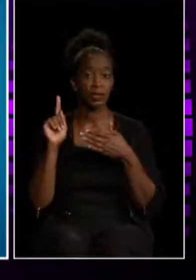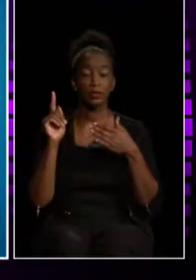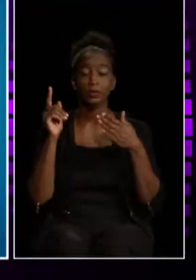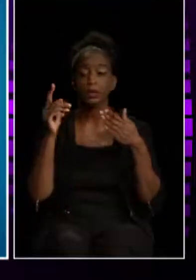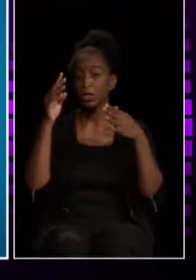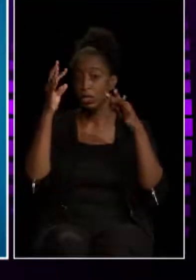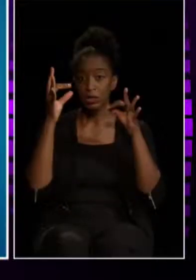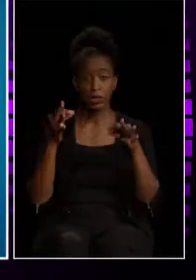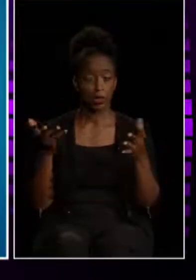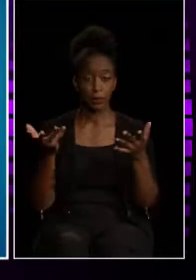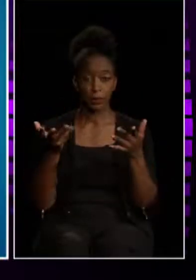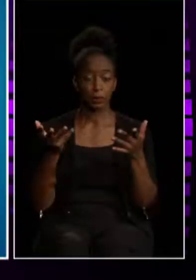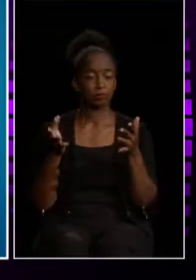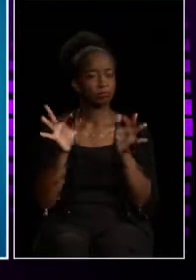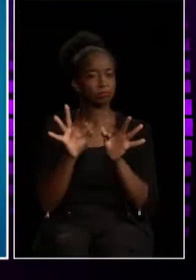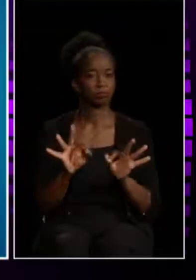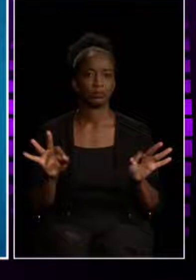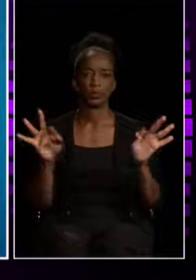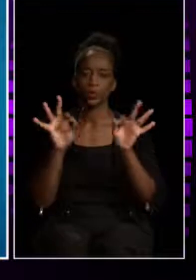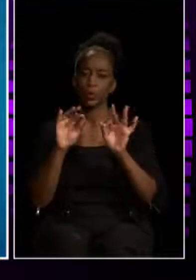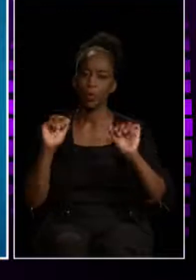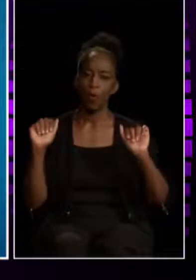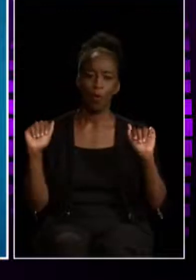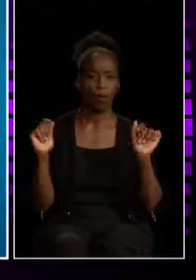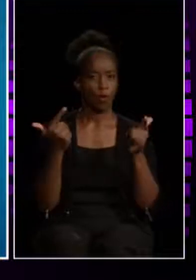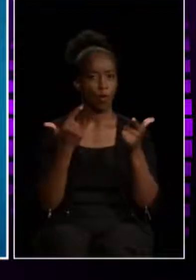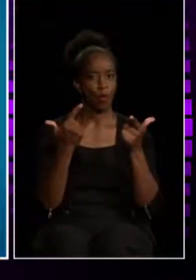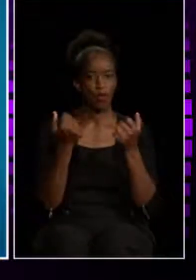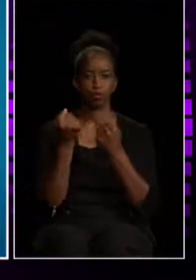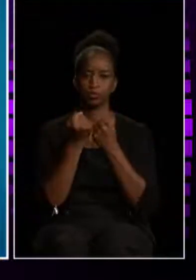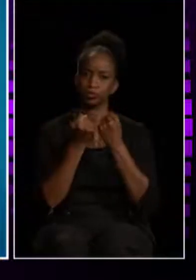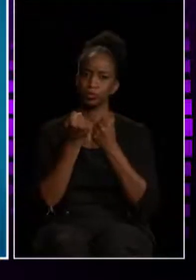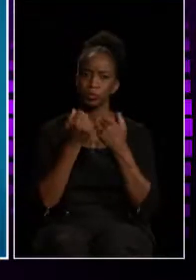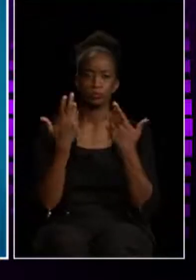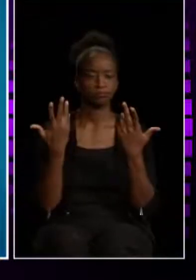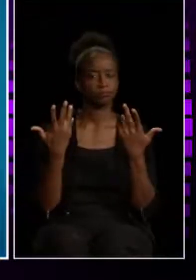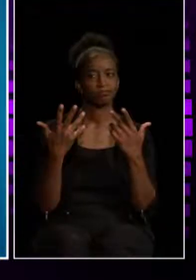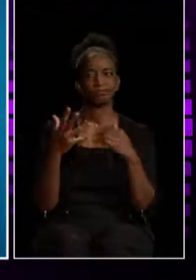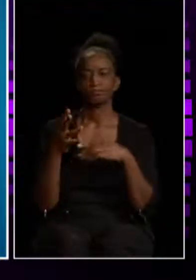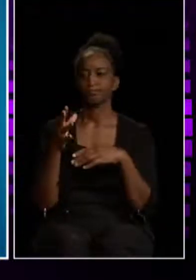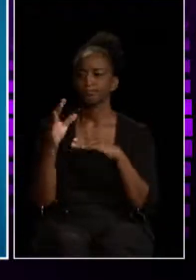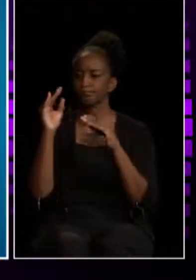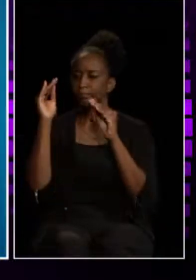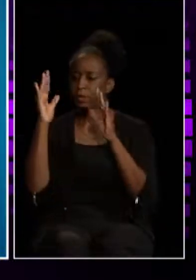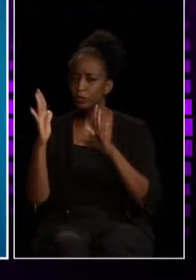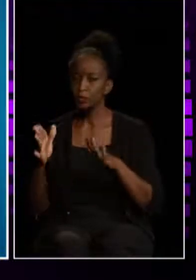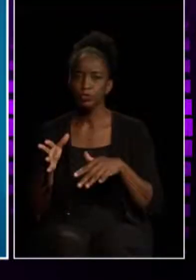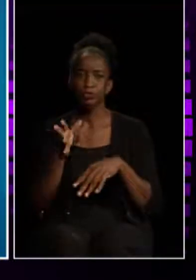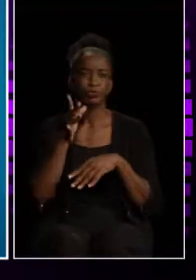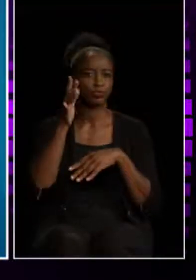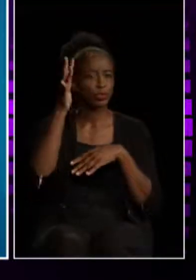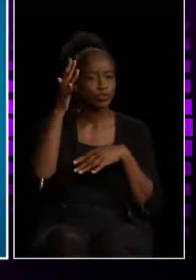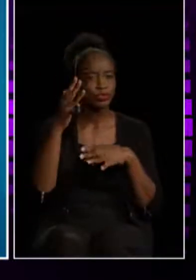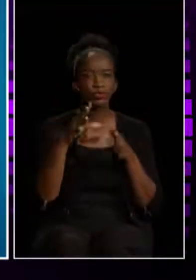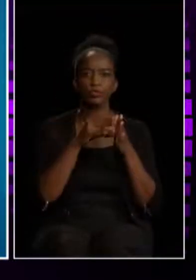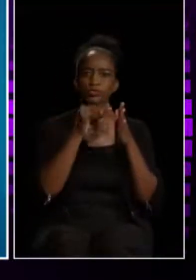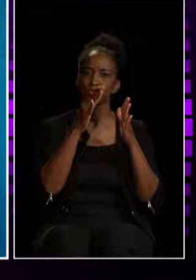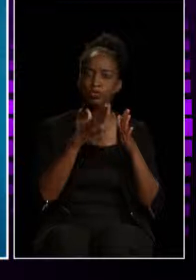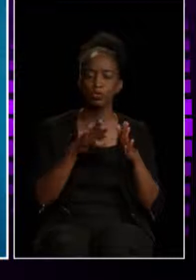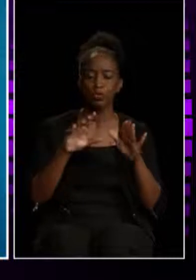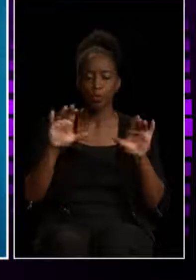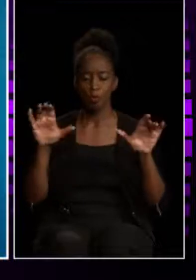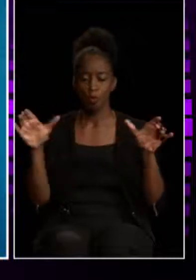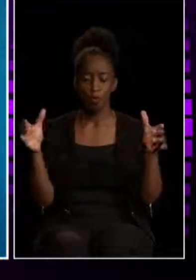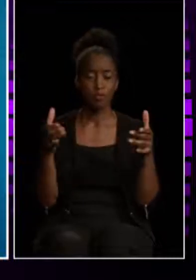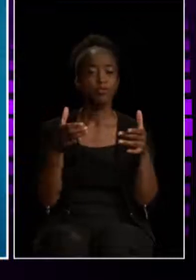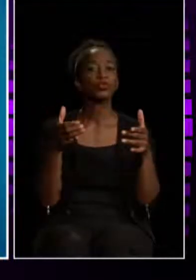together. When I say all of us, I mean teachers, parents, and students all need to come together in a unified effort to fight